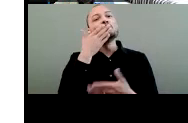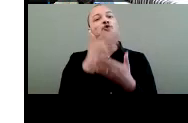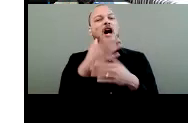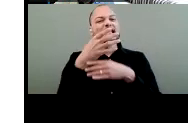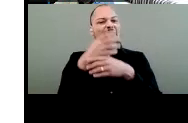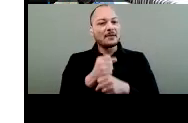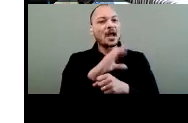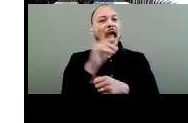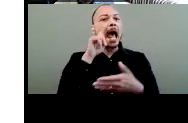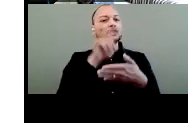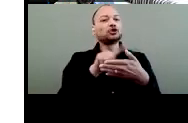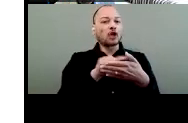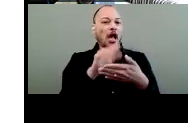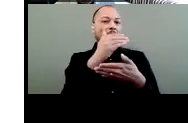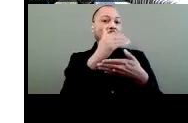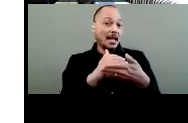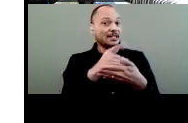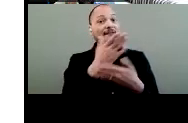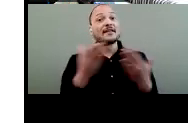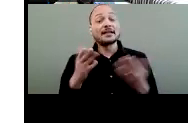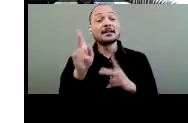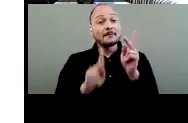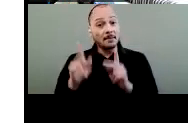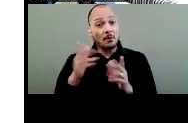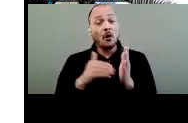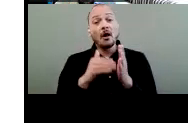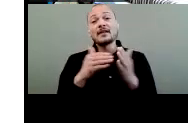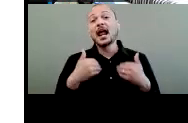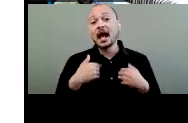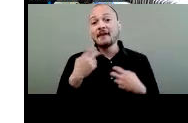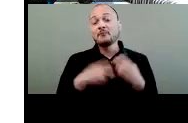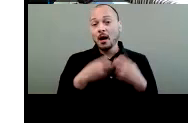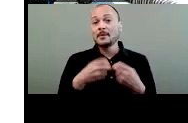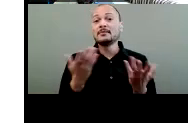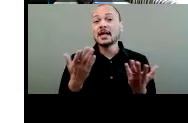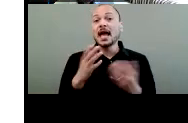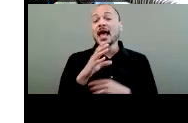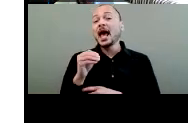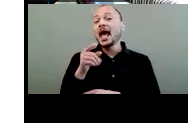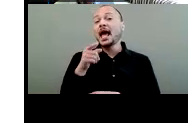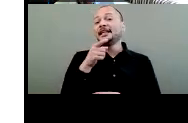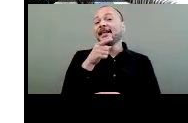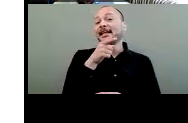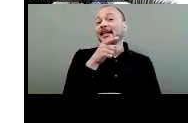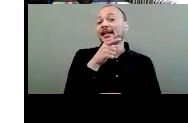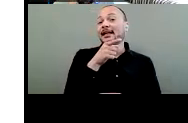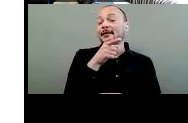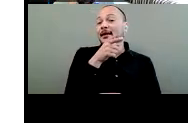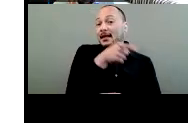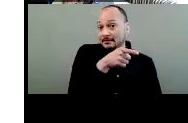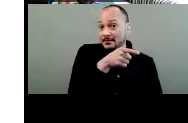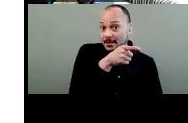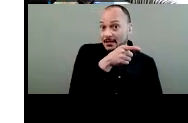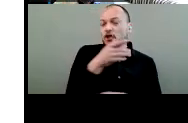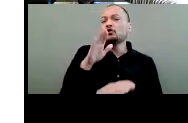checklist of things where people often have problems, and he's just warning people